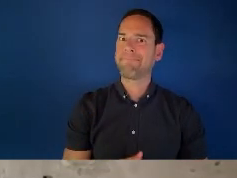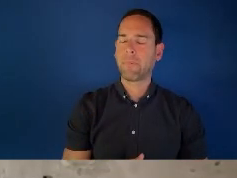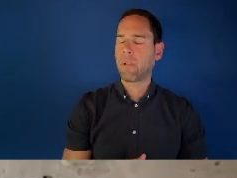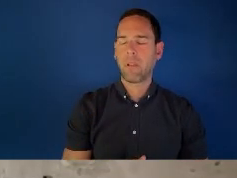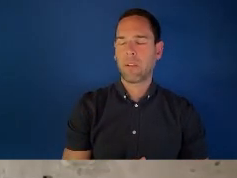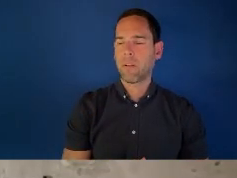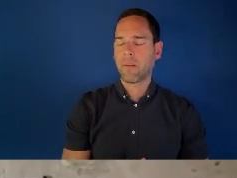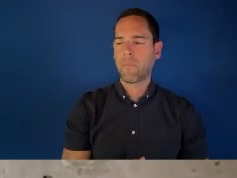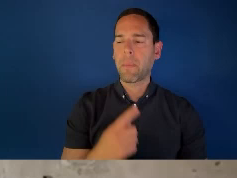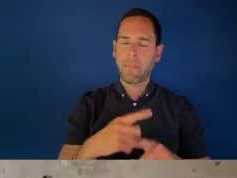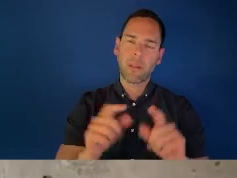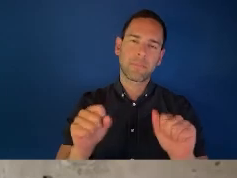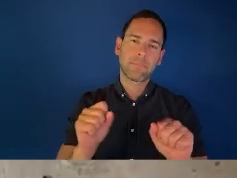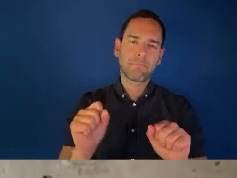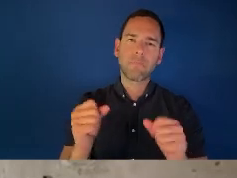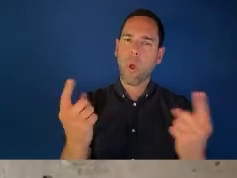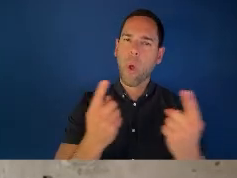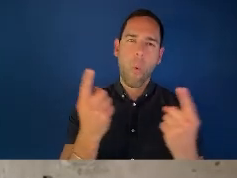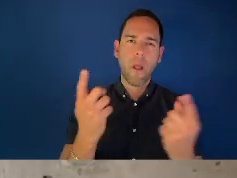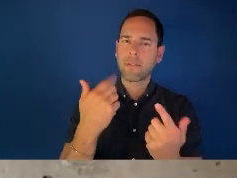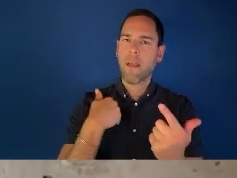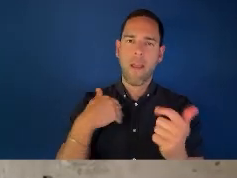things have kind of just carried on in that way.